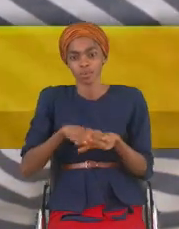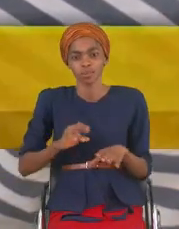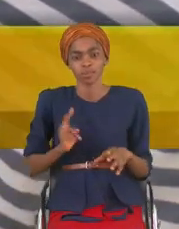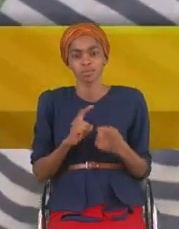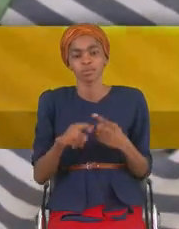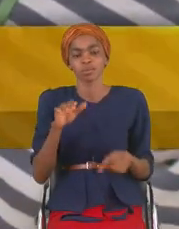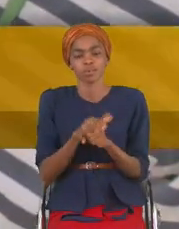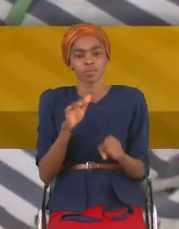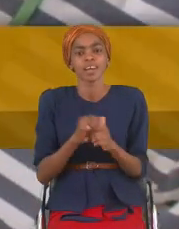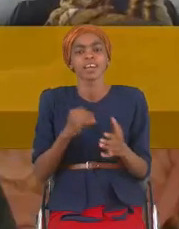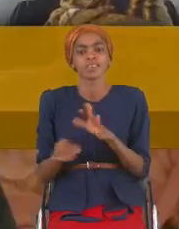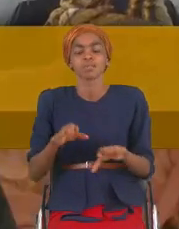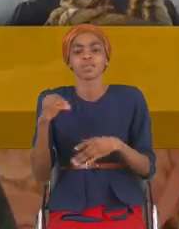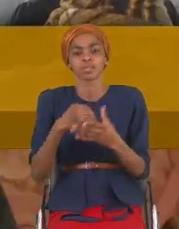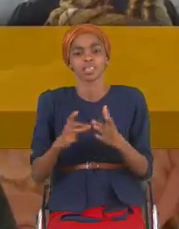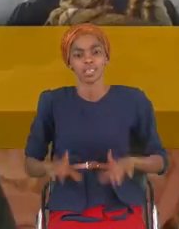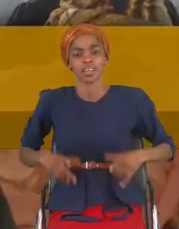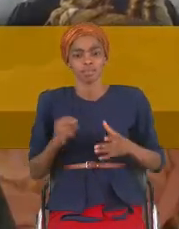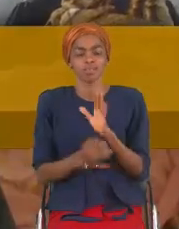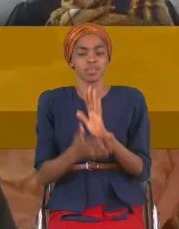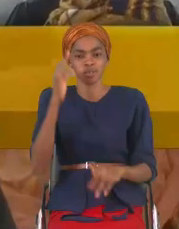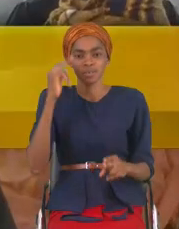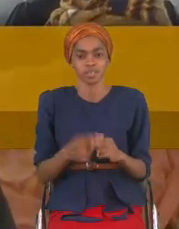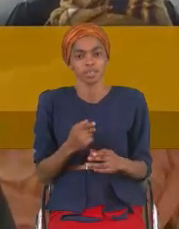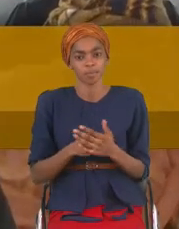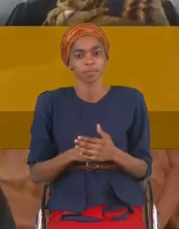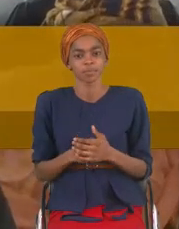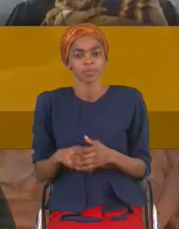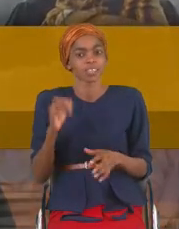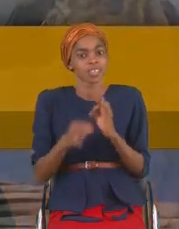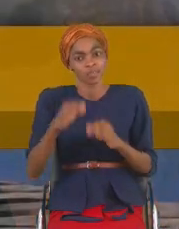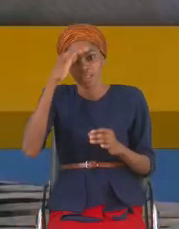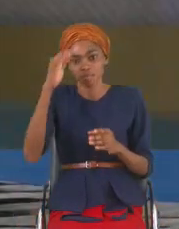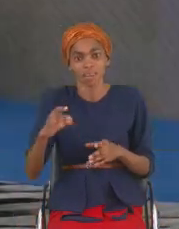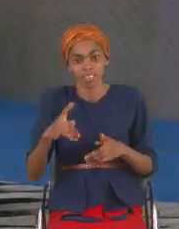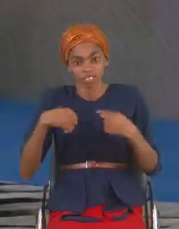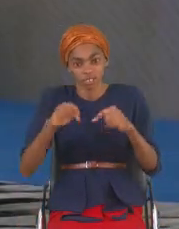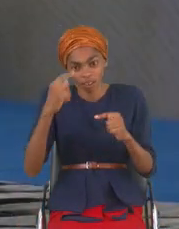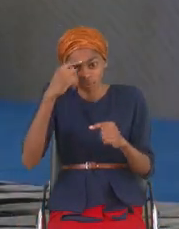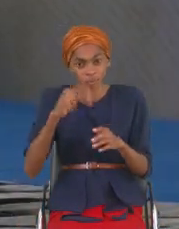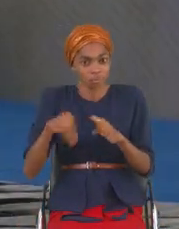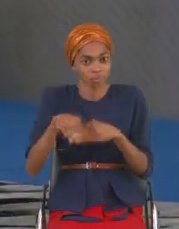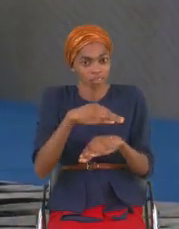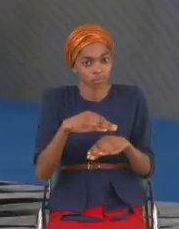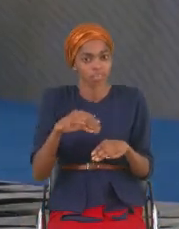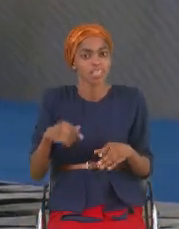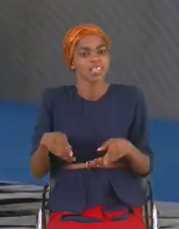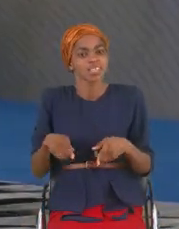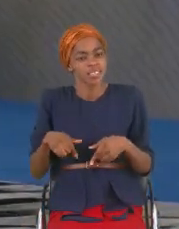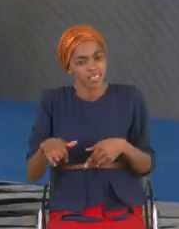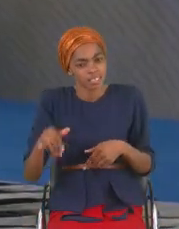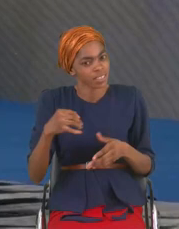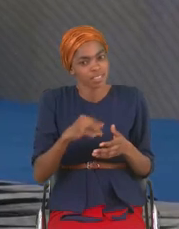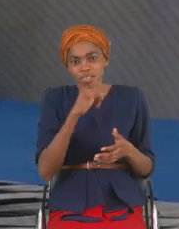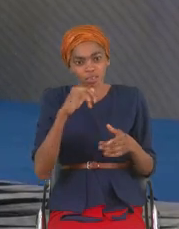in your life in Jesus' name. And if a man strive for the masteries, yet is he not